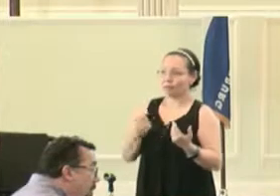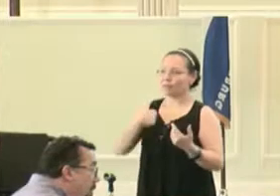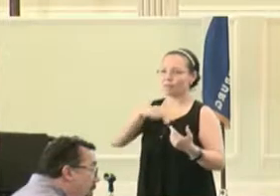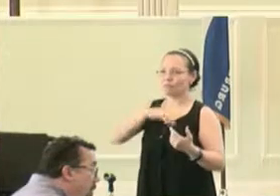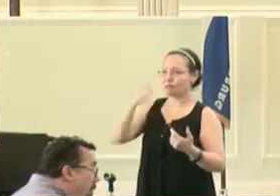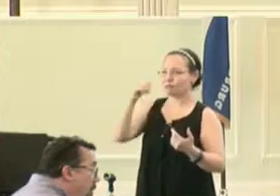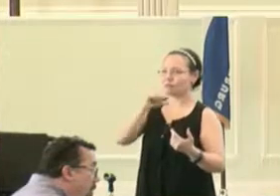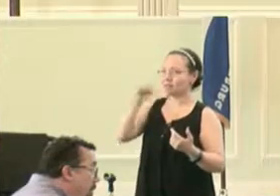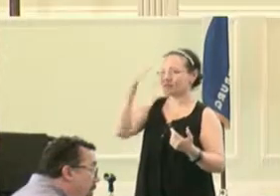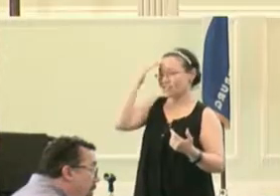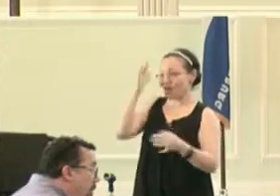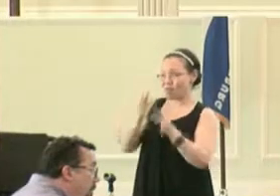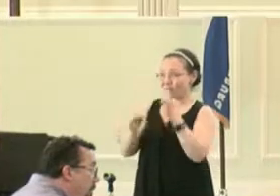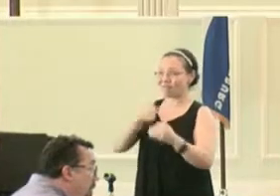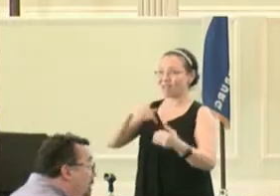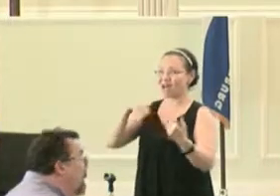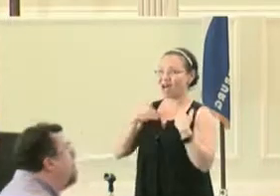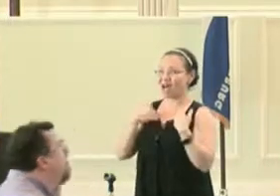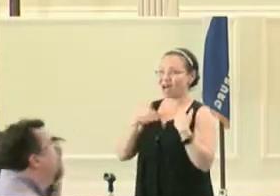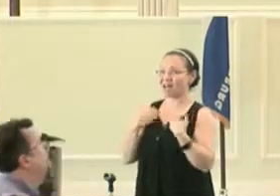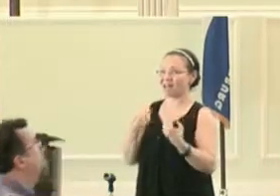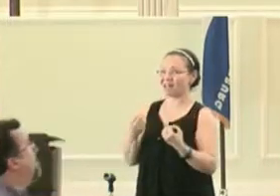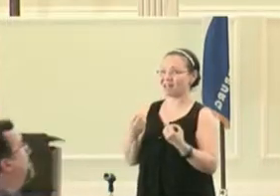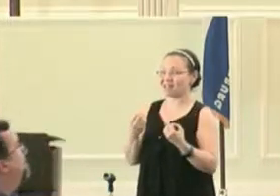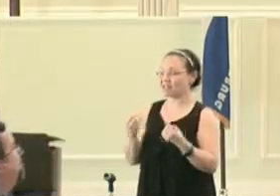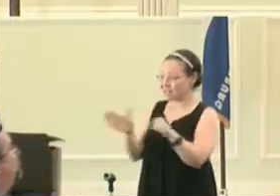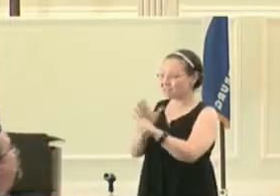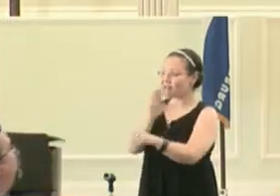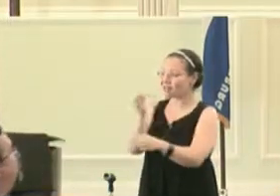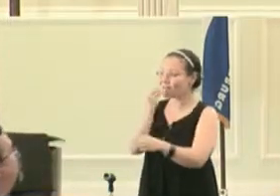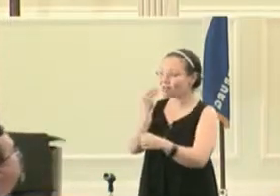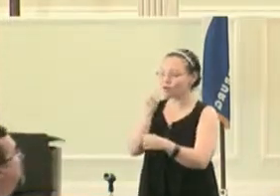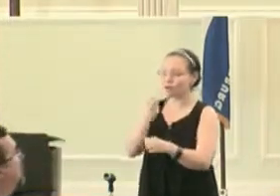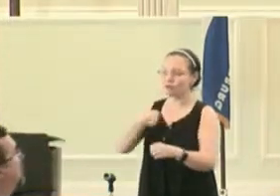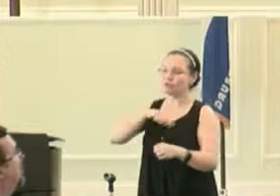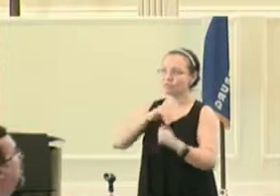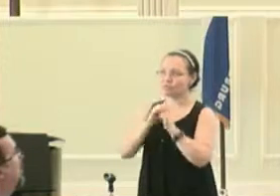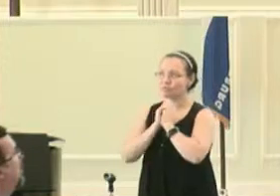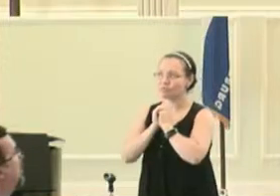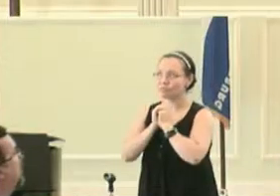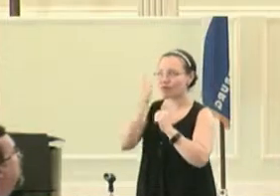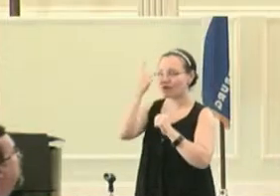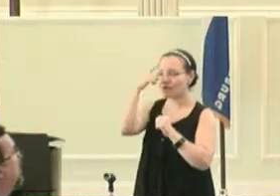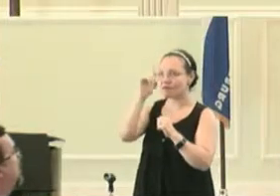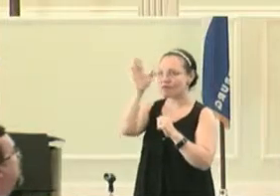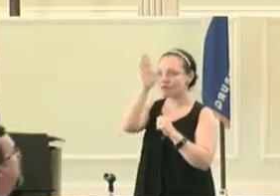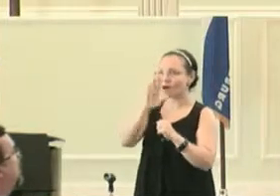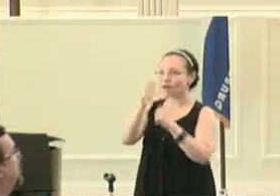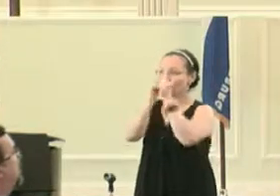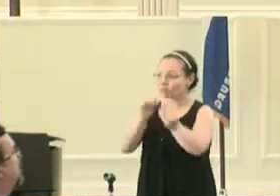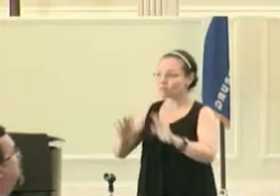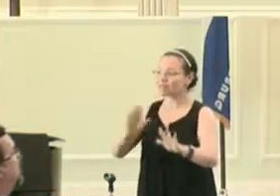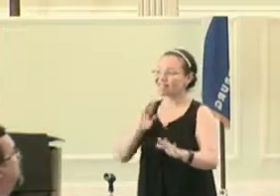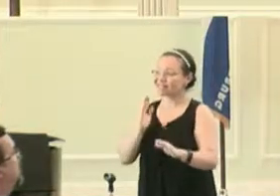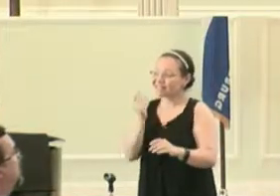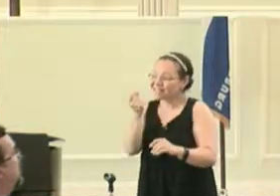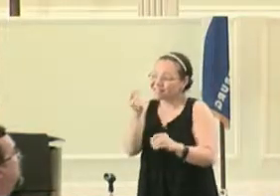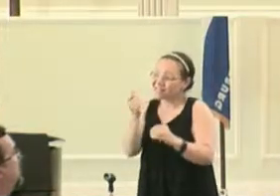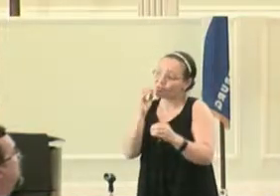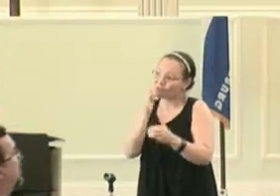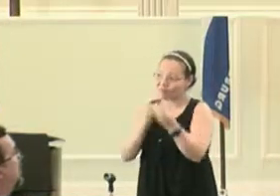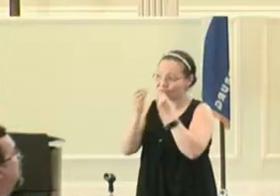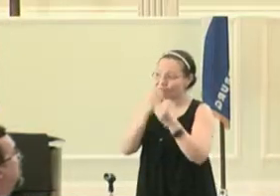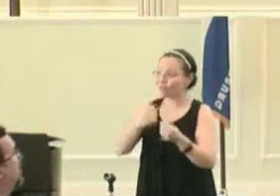enough food or not. So we prayed over the food that God would bless the food that we had, and that we would be able to feed the